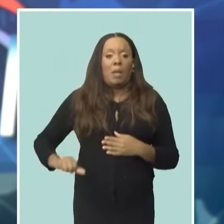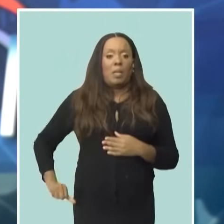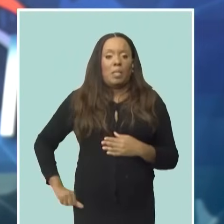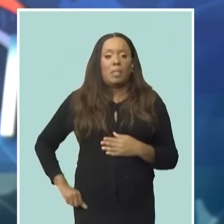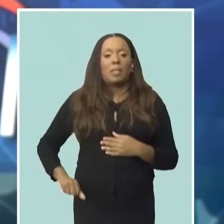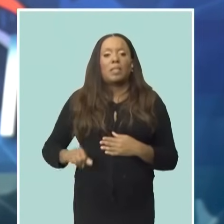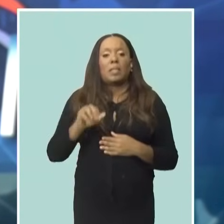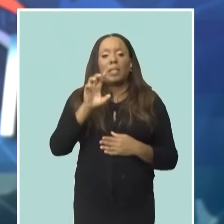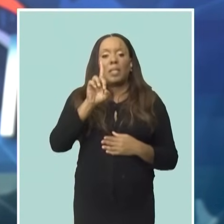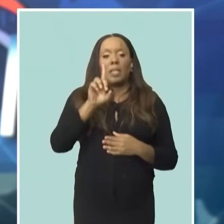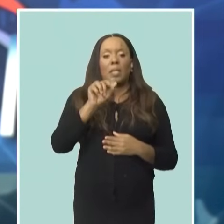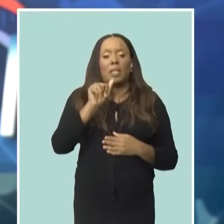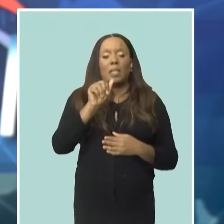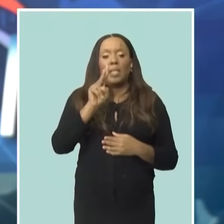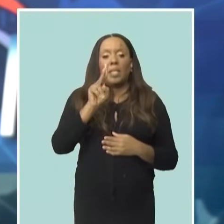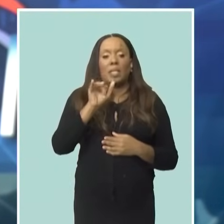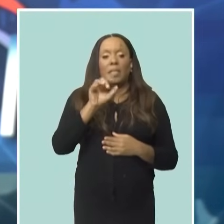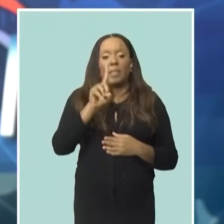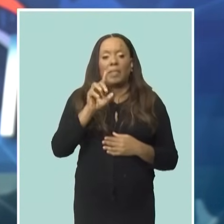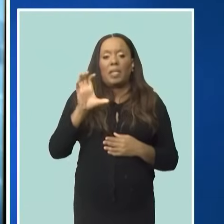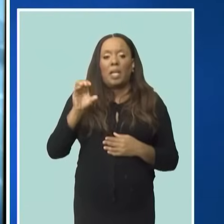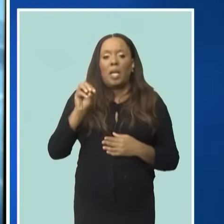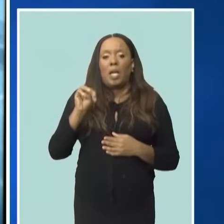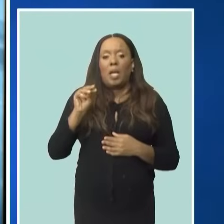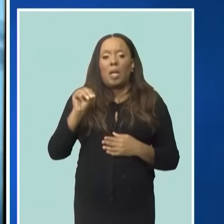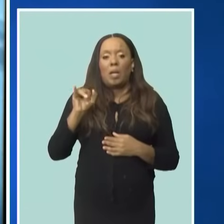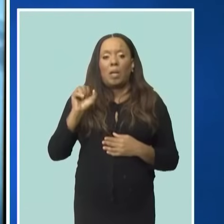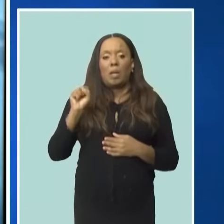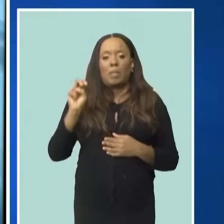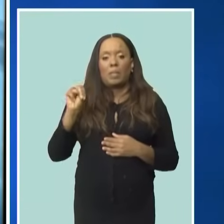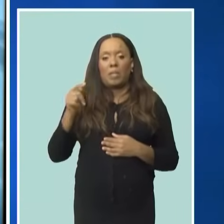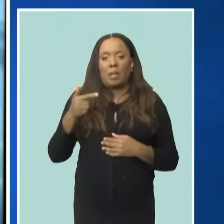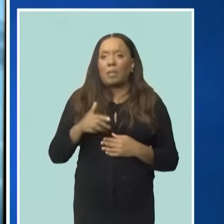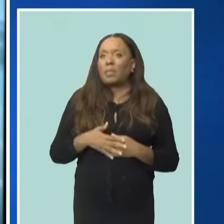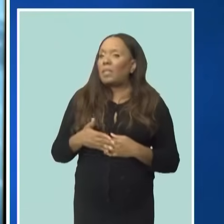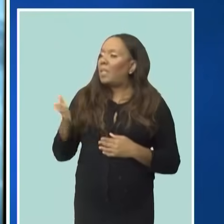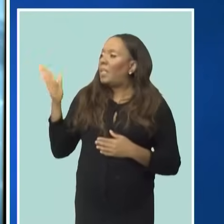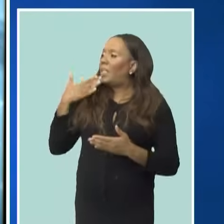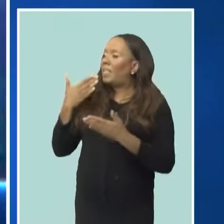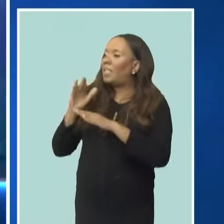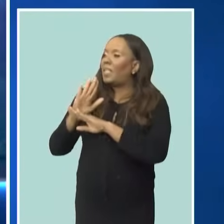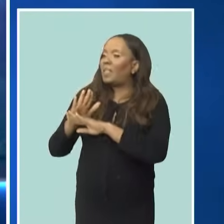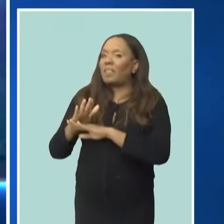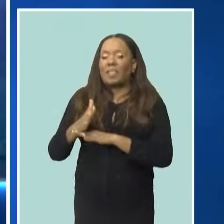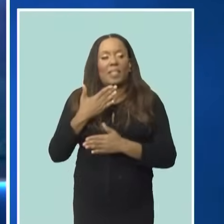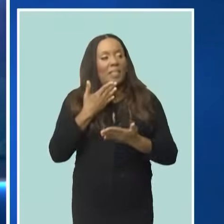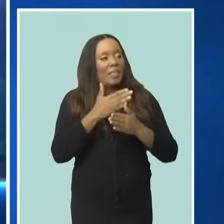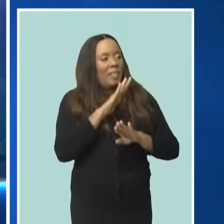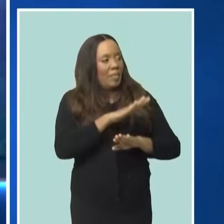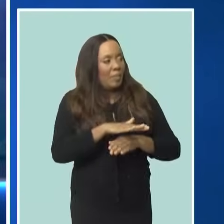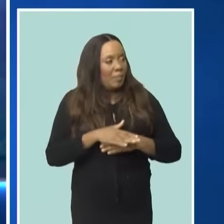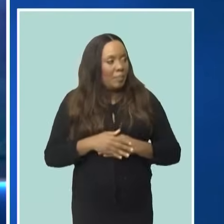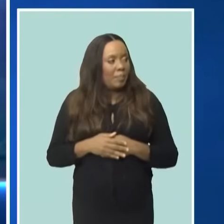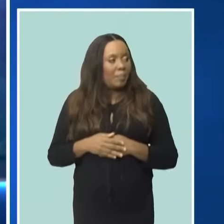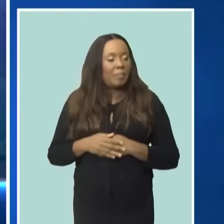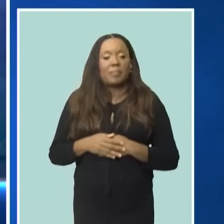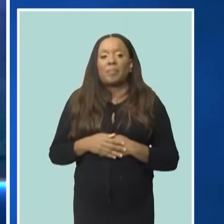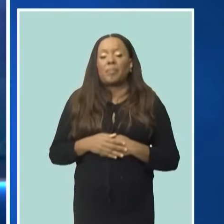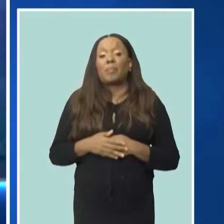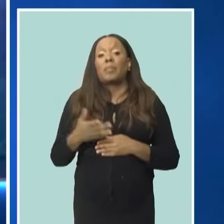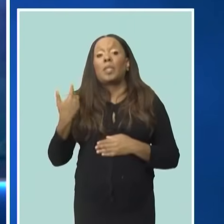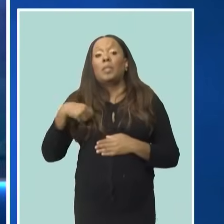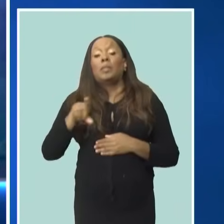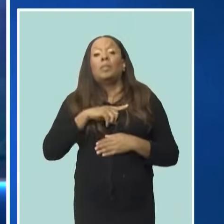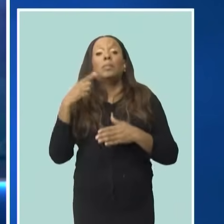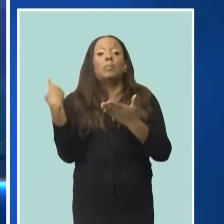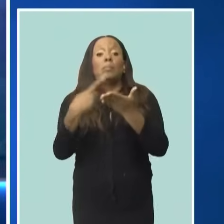His Excellency David Commichon. Welcome, Ambassador Commichon. Thank you, Lisa. Now, from the discussion going on around